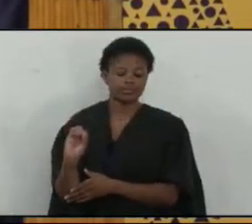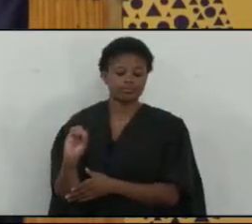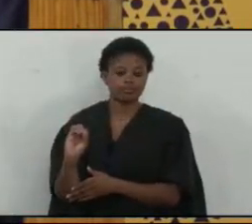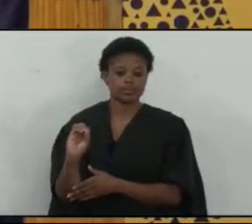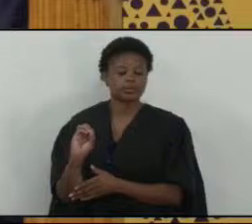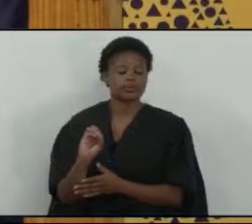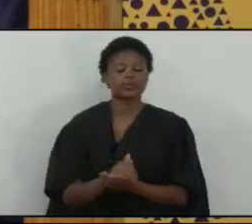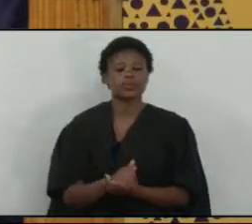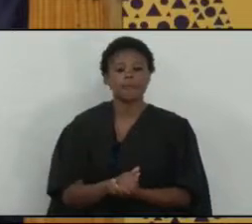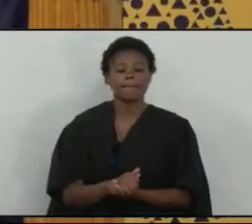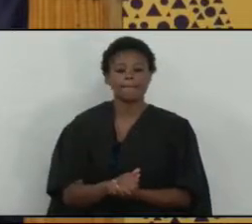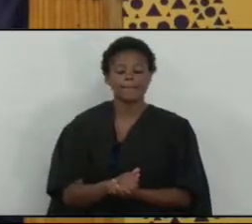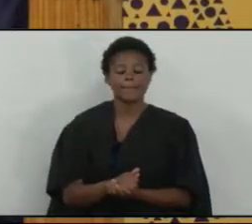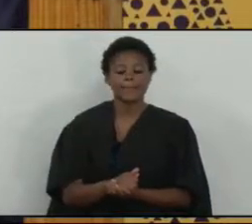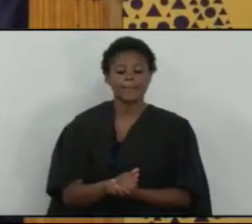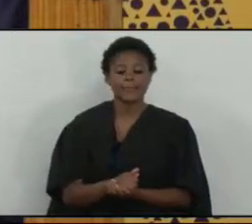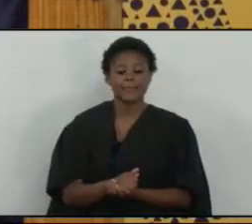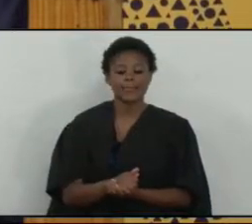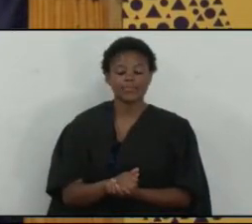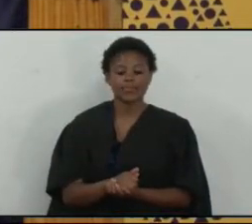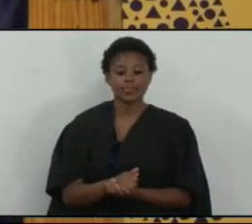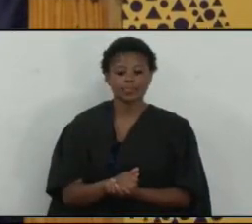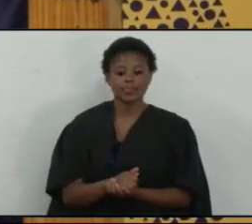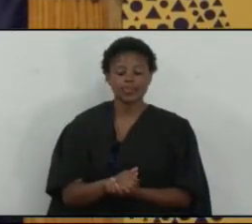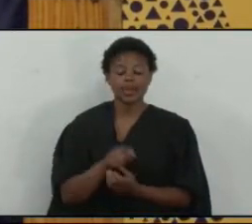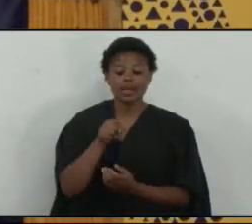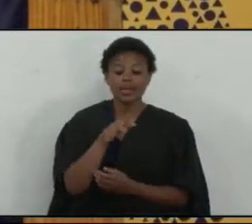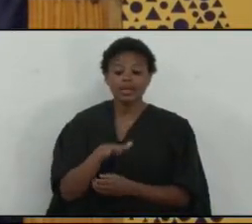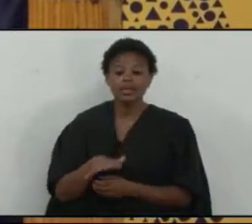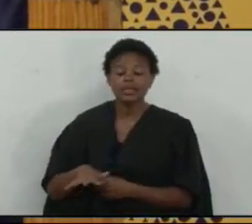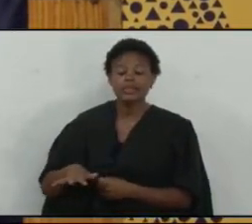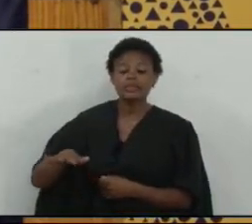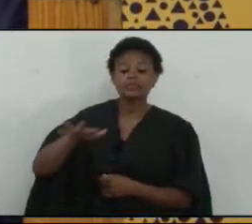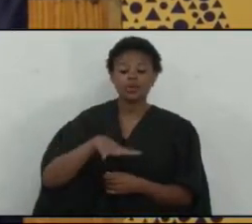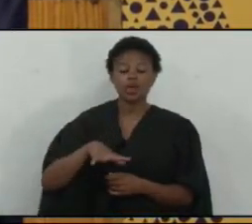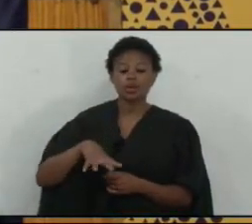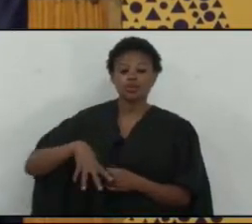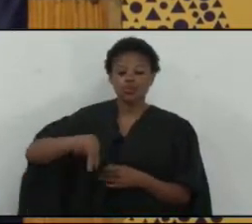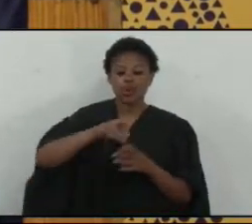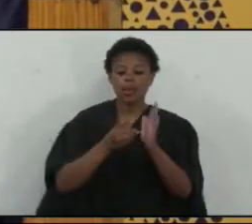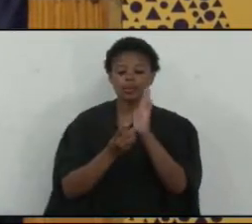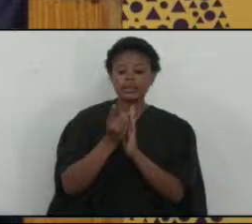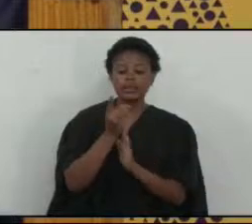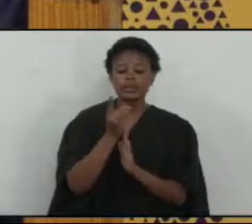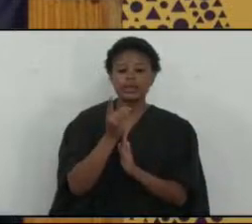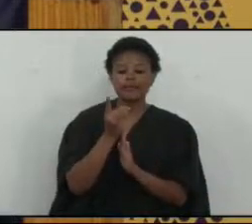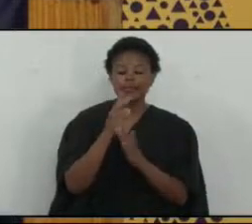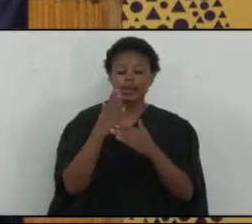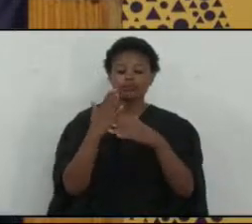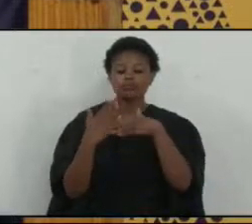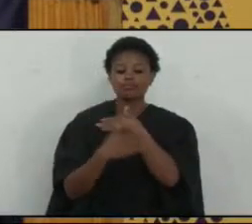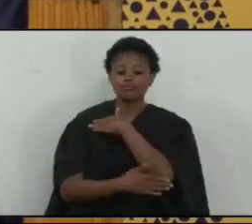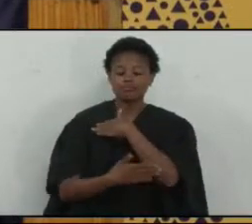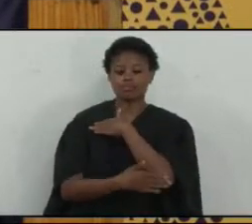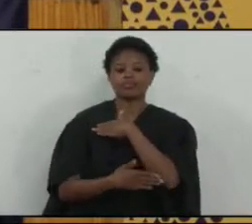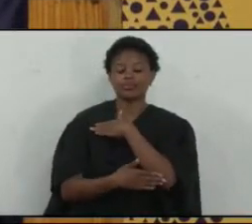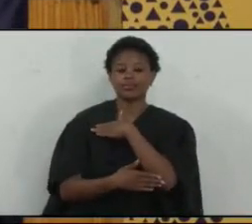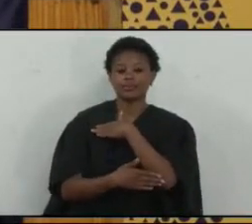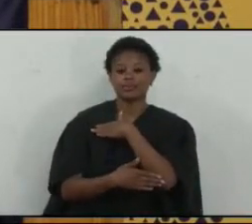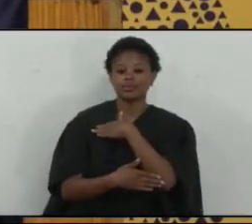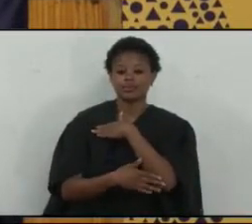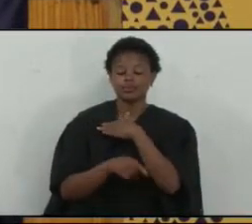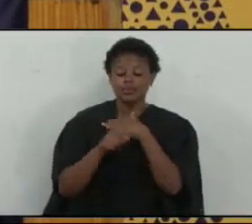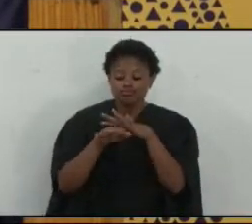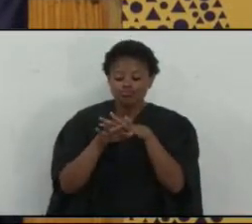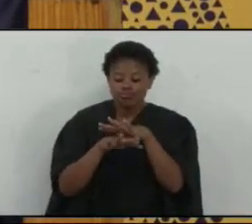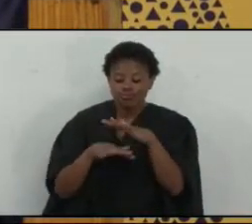2030. The shrinking fiscal space of all developing countries. Under these circumstances,